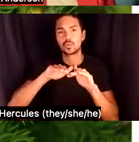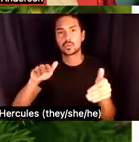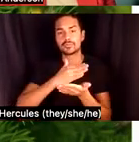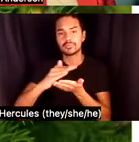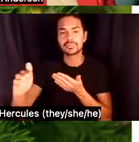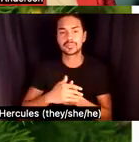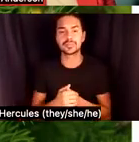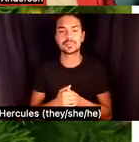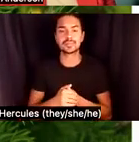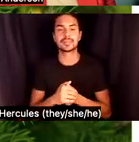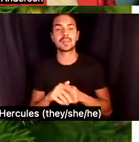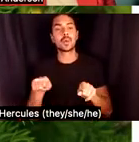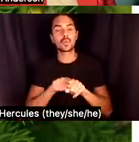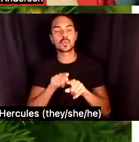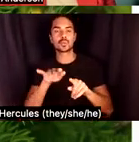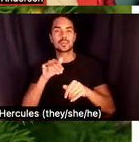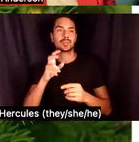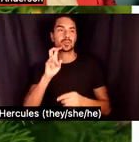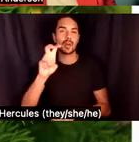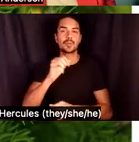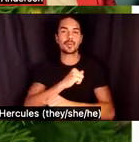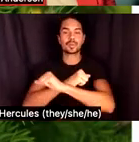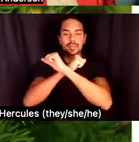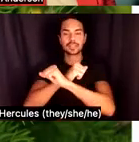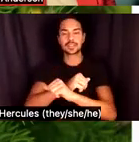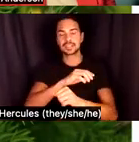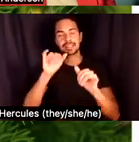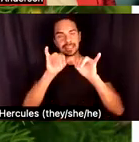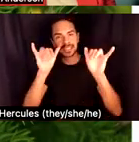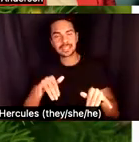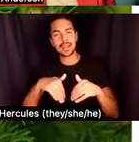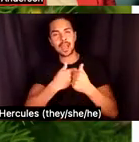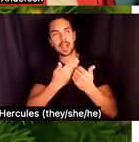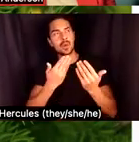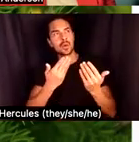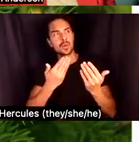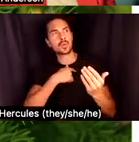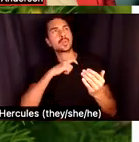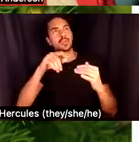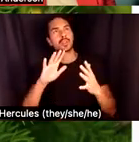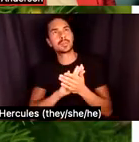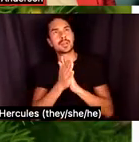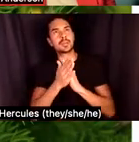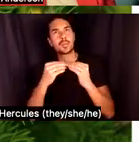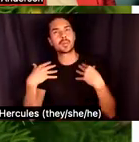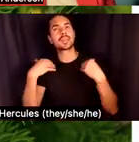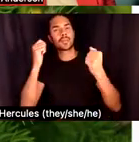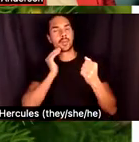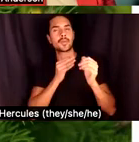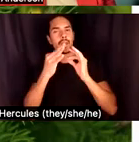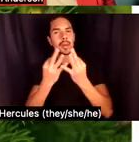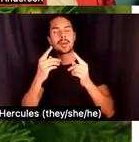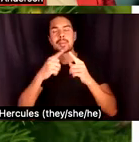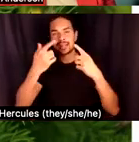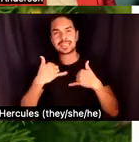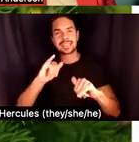sorts of systems, that should be repairing and help healing our families, but are still often being used as